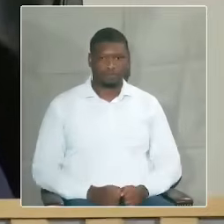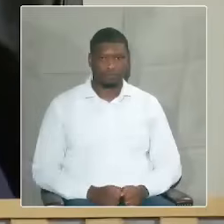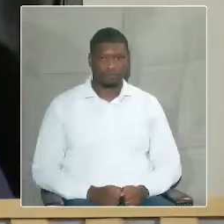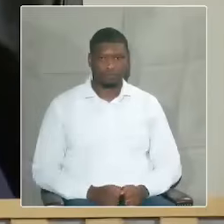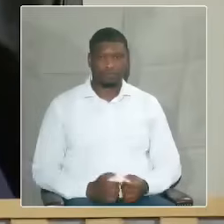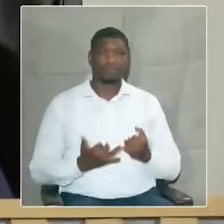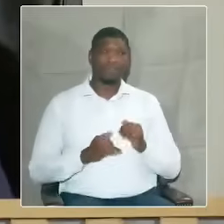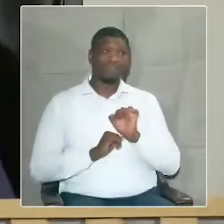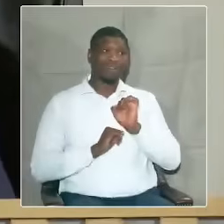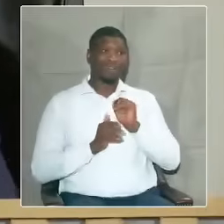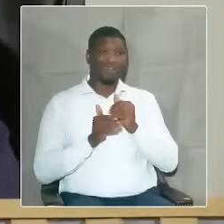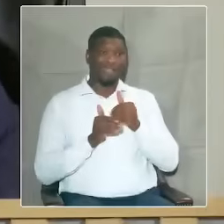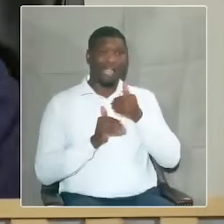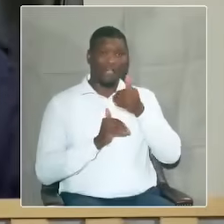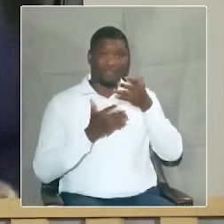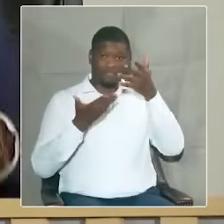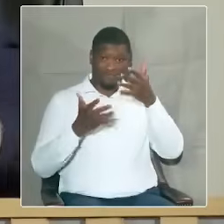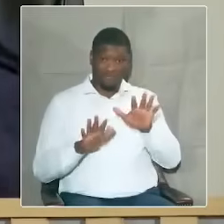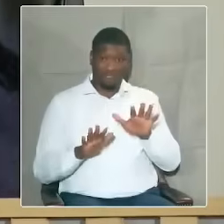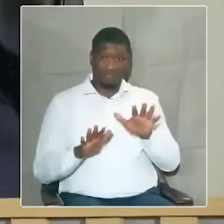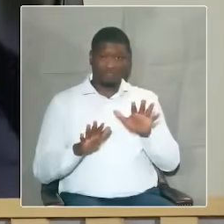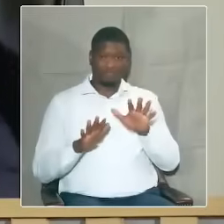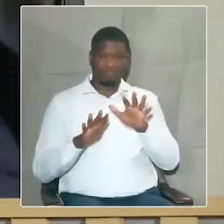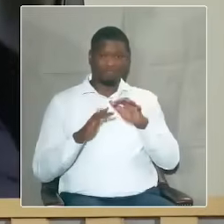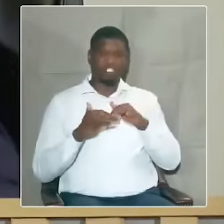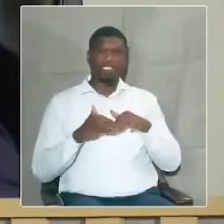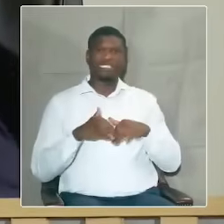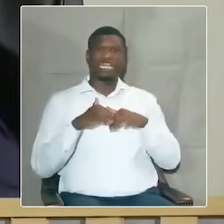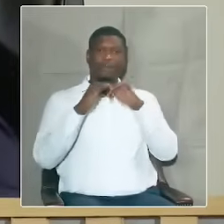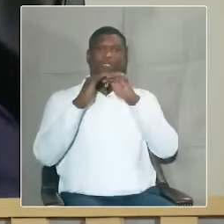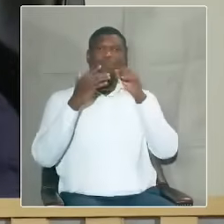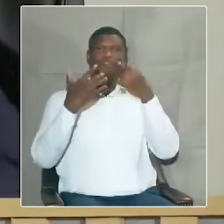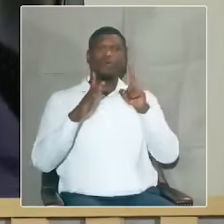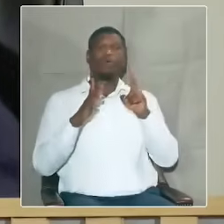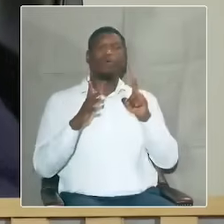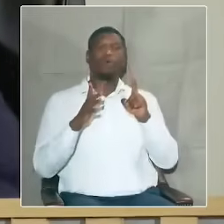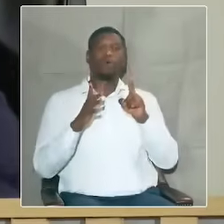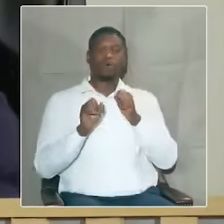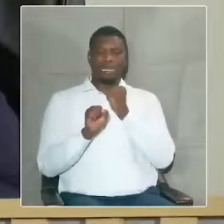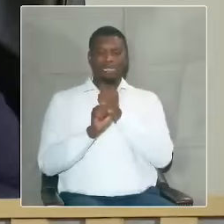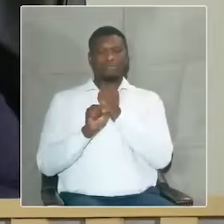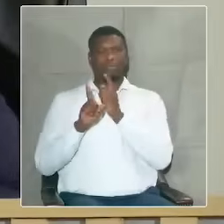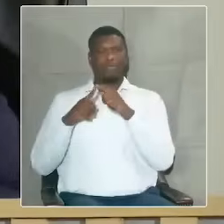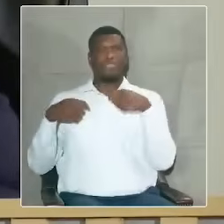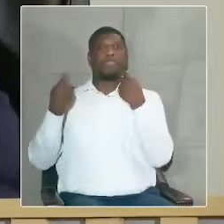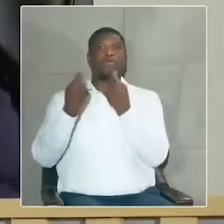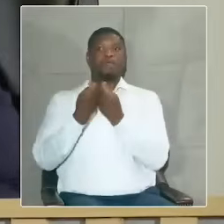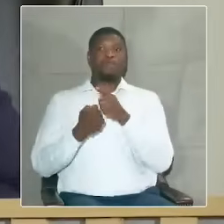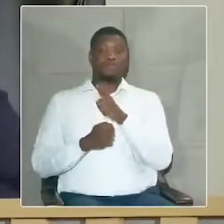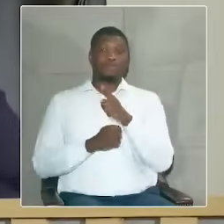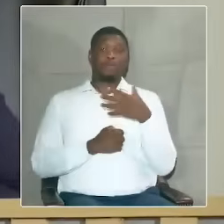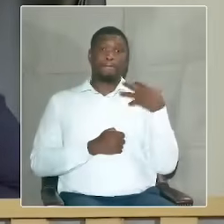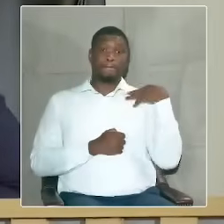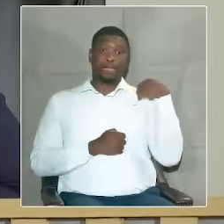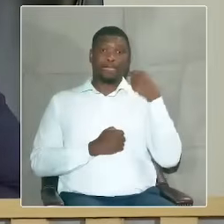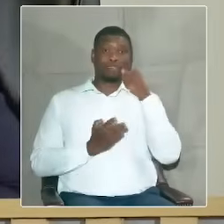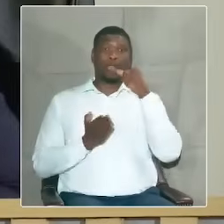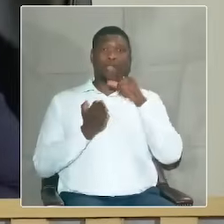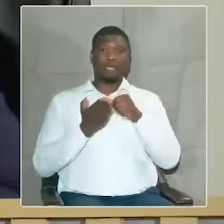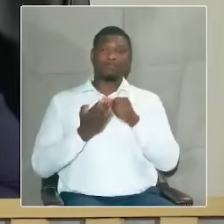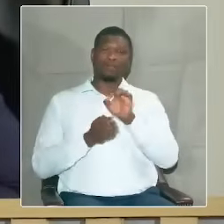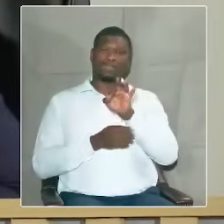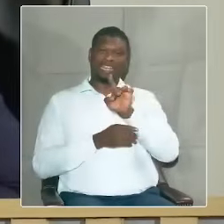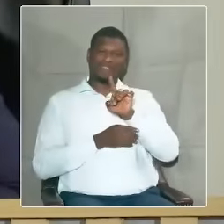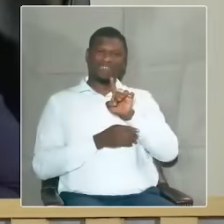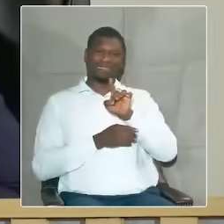This is after he deals with the establishment of the task team, the minister's letter of the 31st of December.